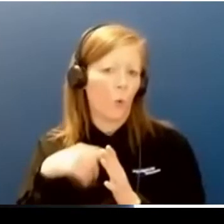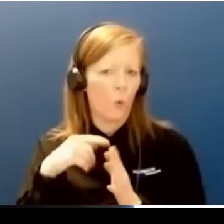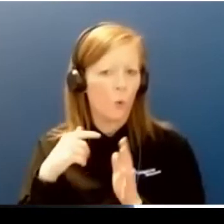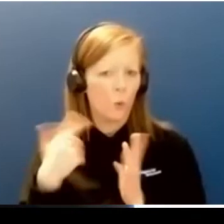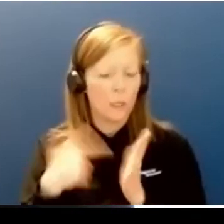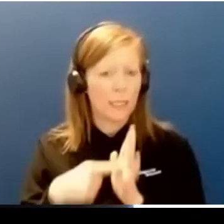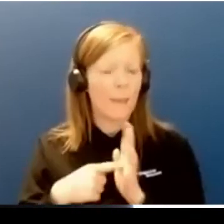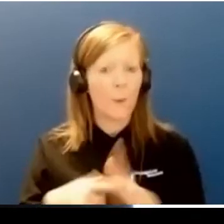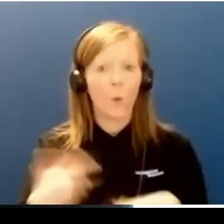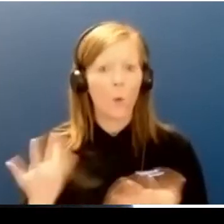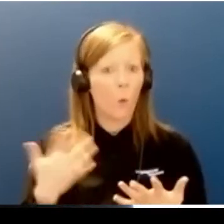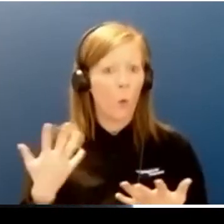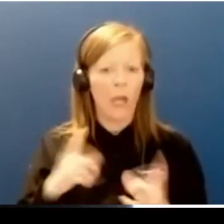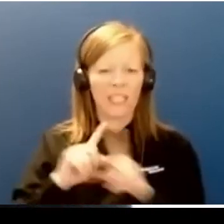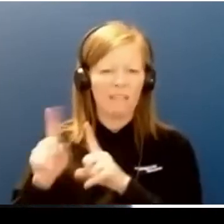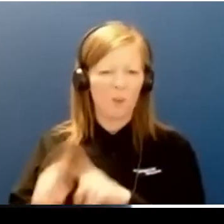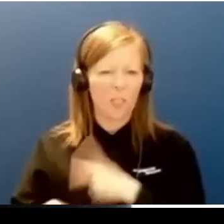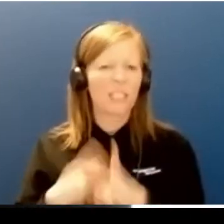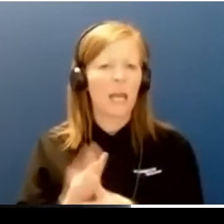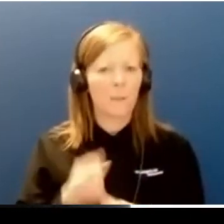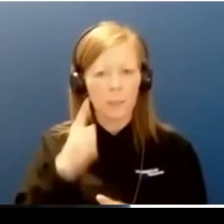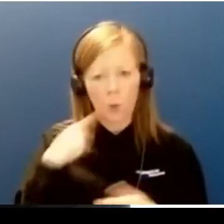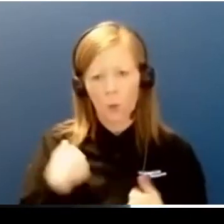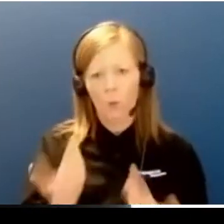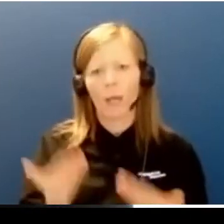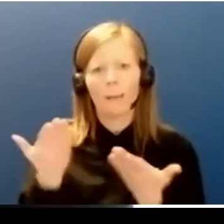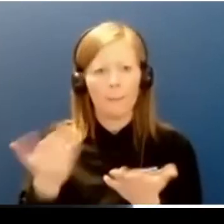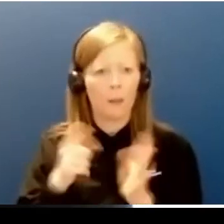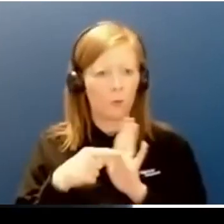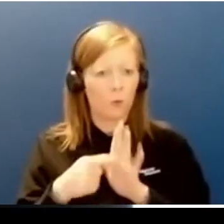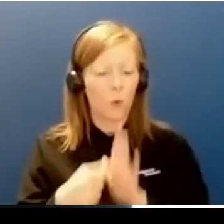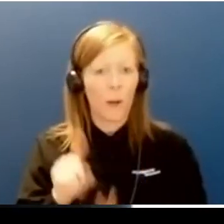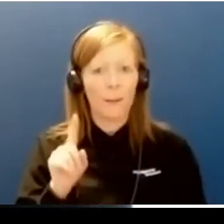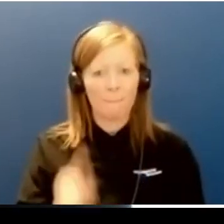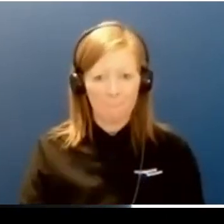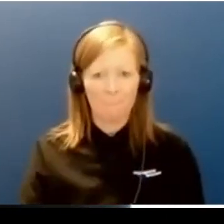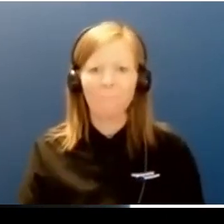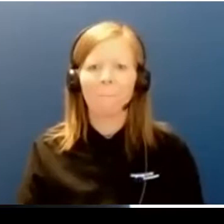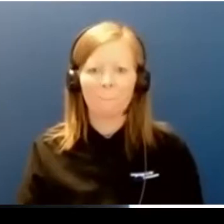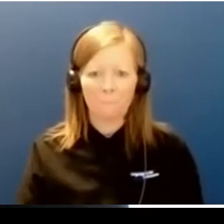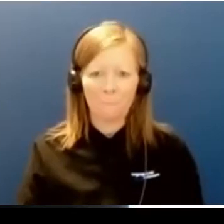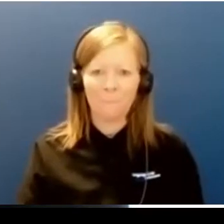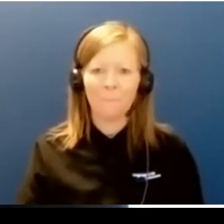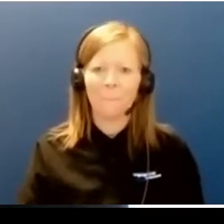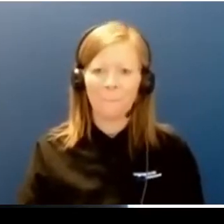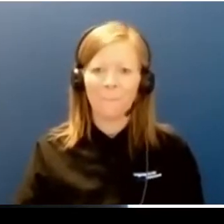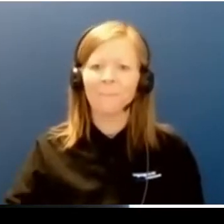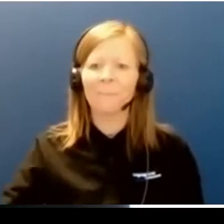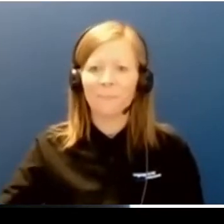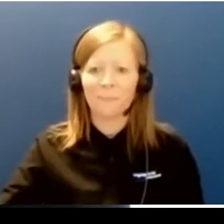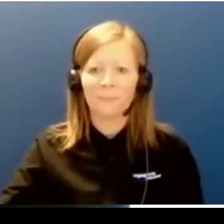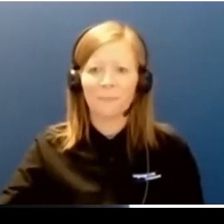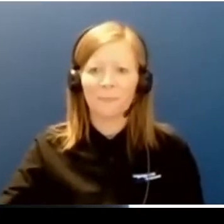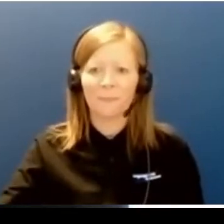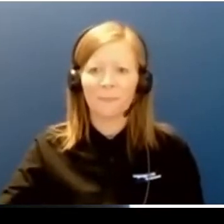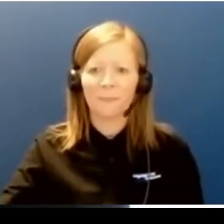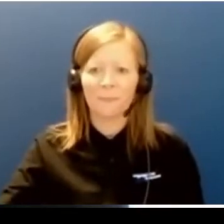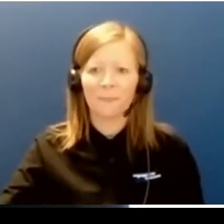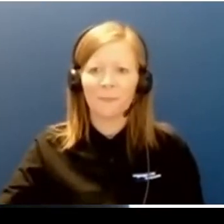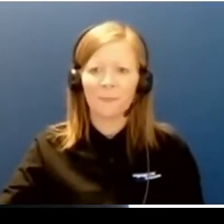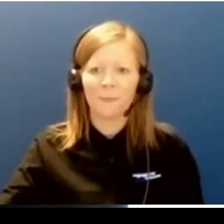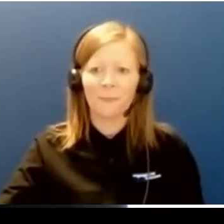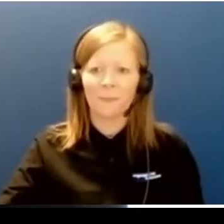what teethers we recommend. Let me see if you can see that. Let